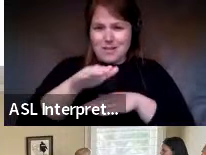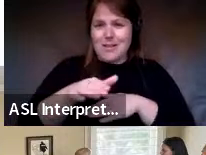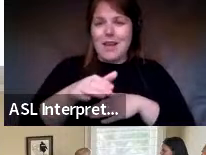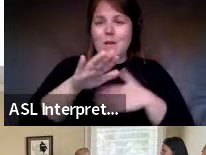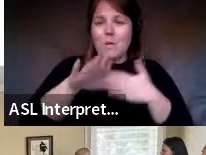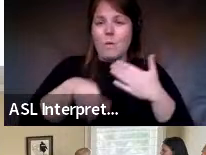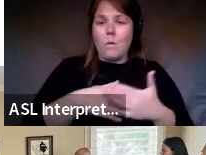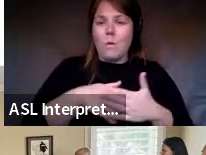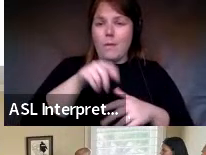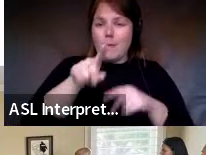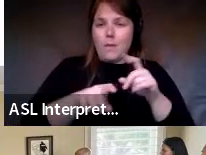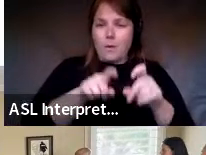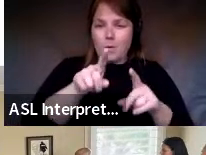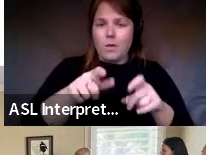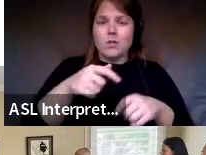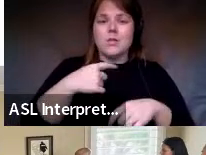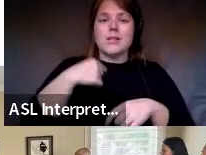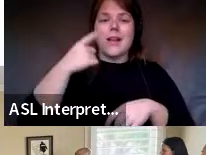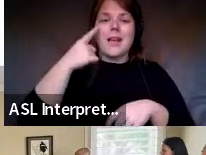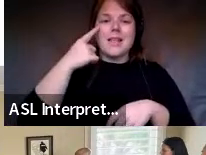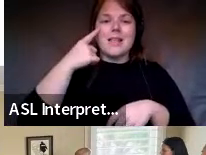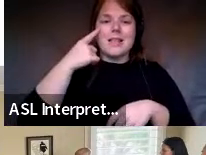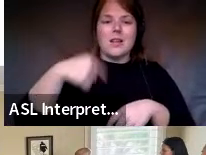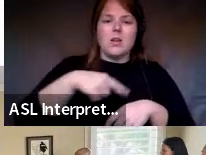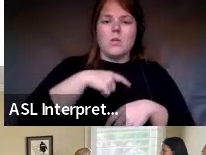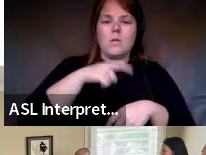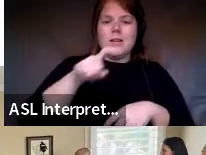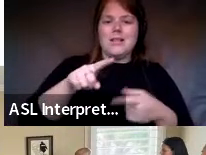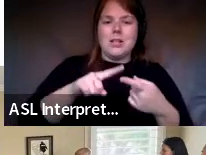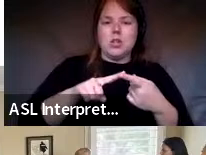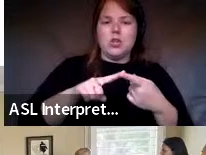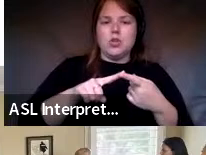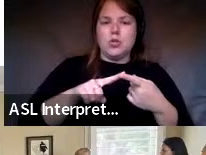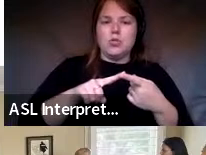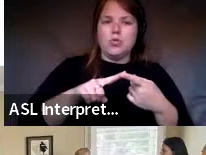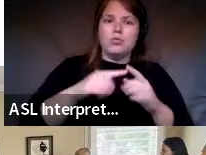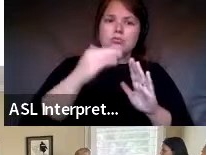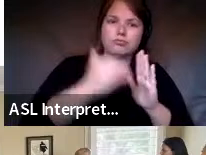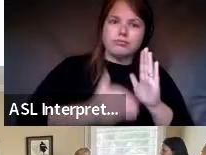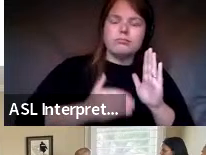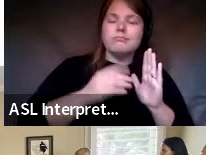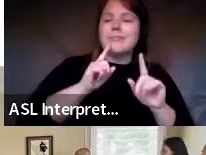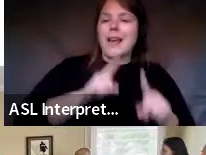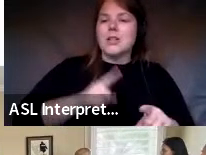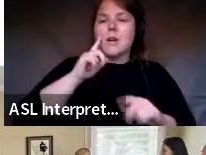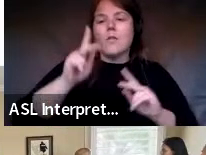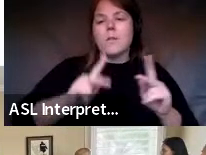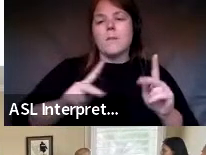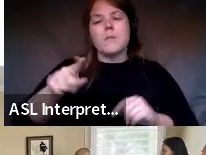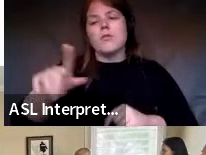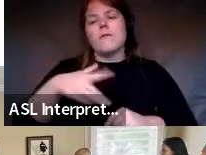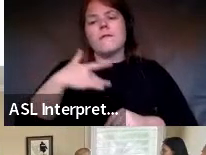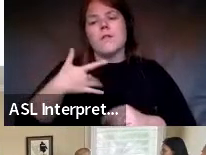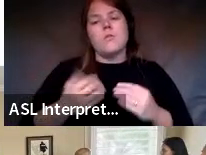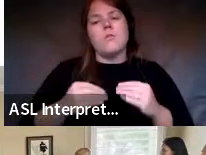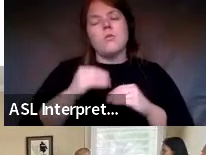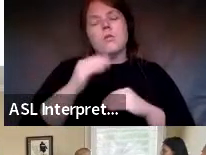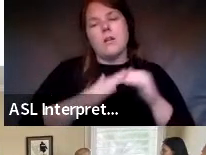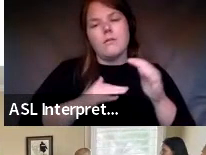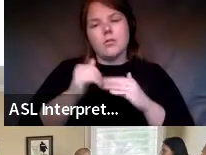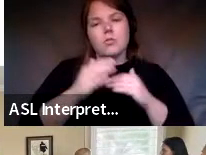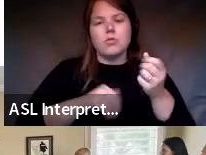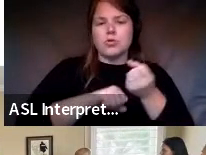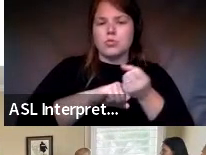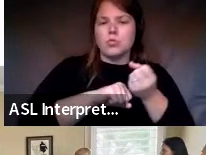questions that I think we would love to kind of package up for people and help answer, so folks feel comfortable, supporting